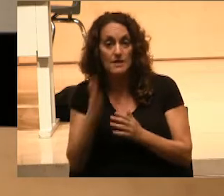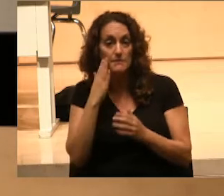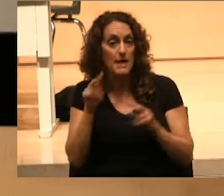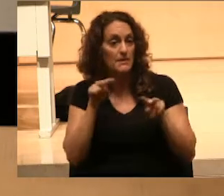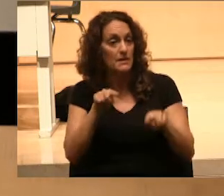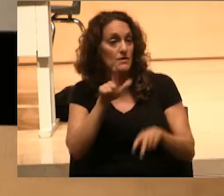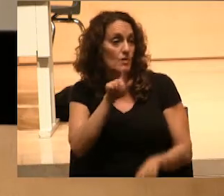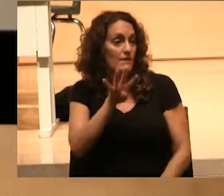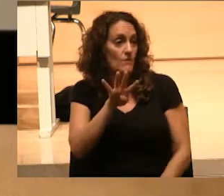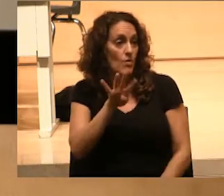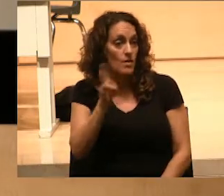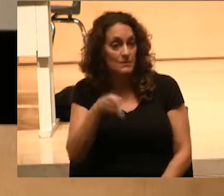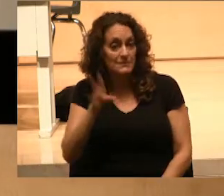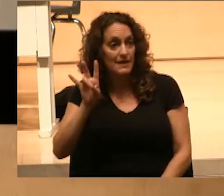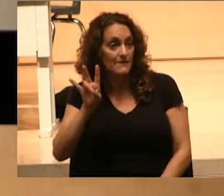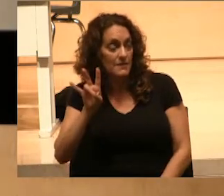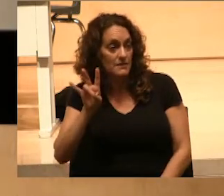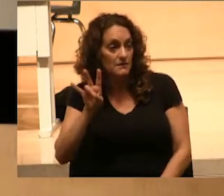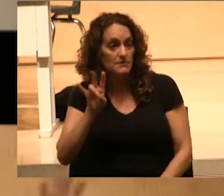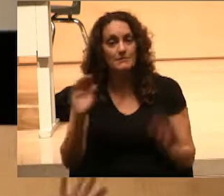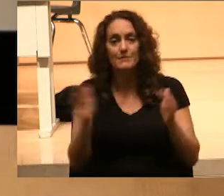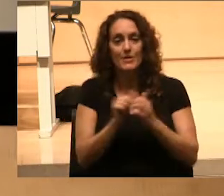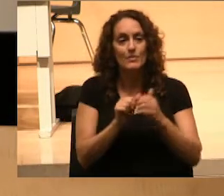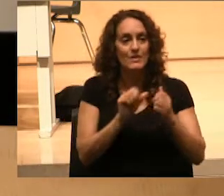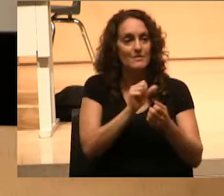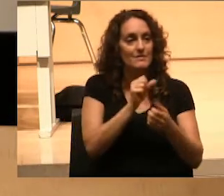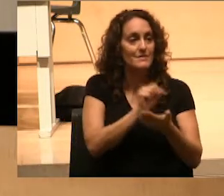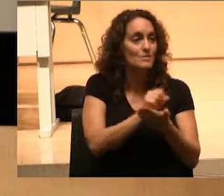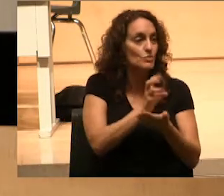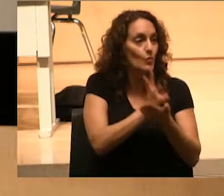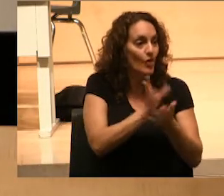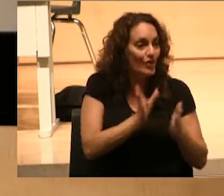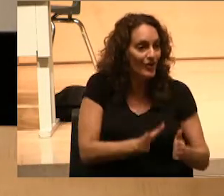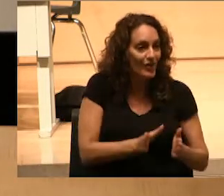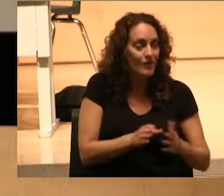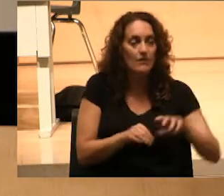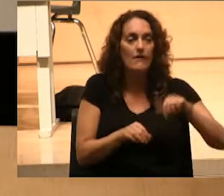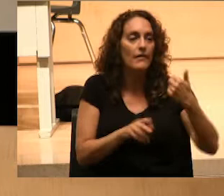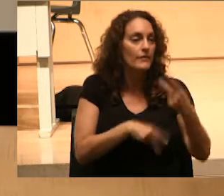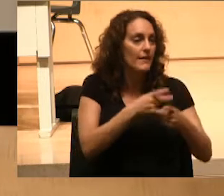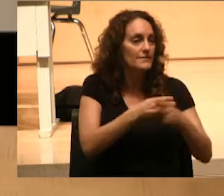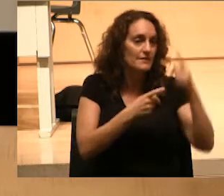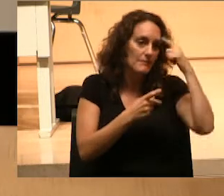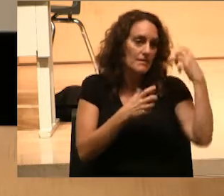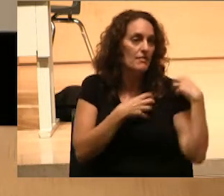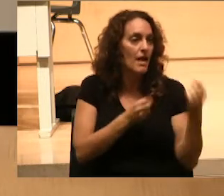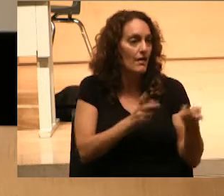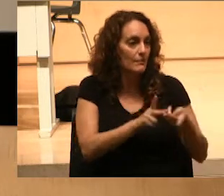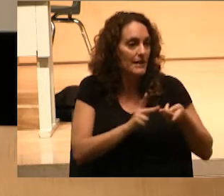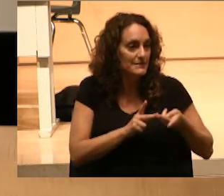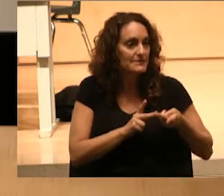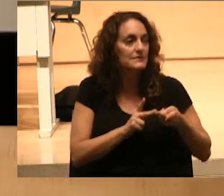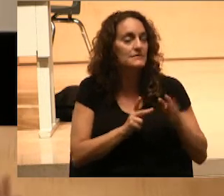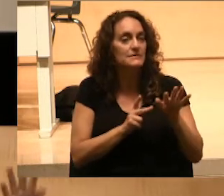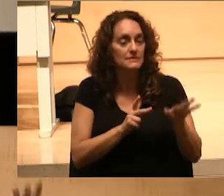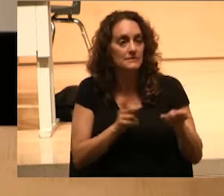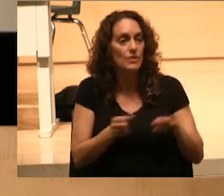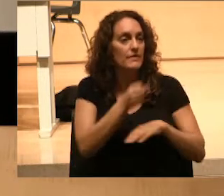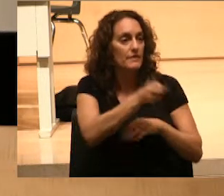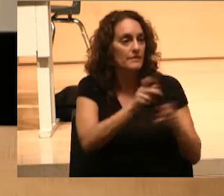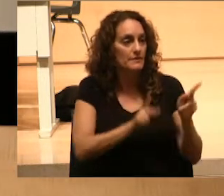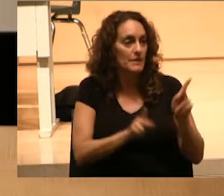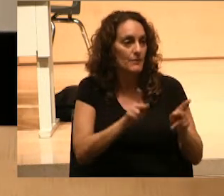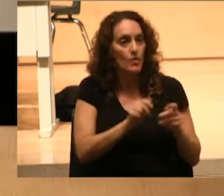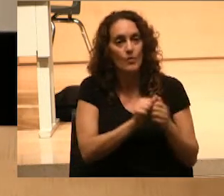24/7 versus the social worker in another kind of mental health placement where there's an